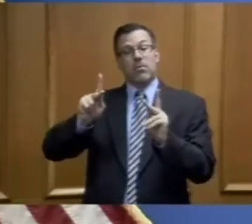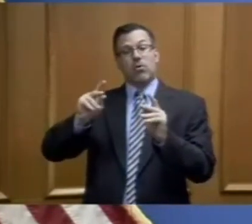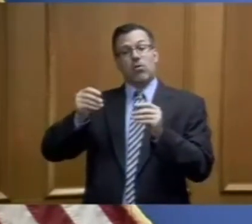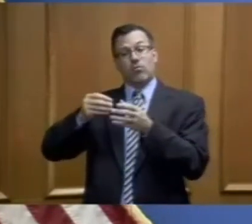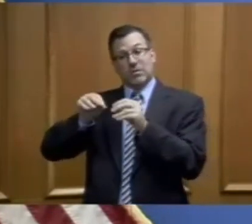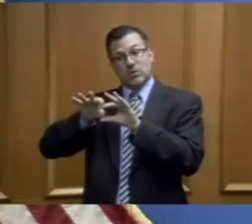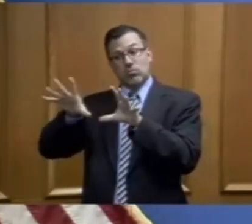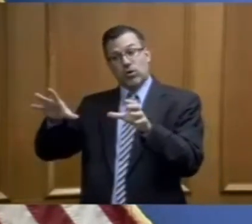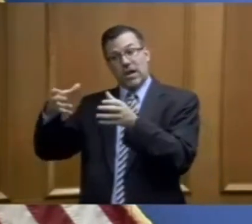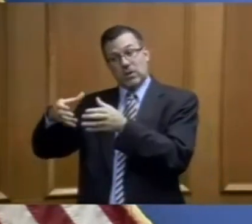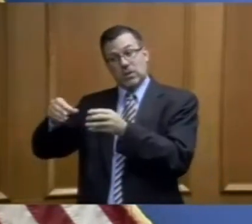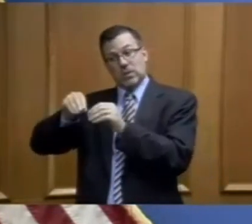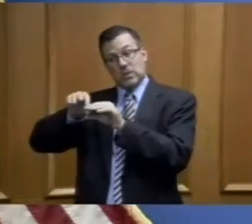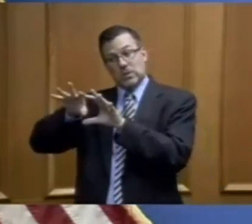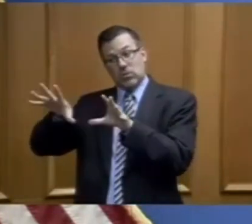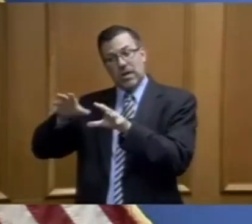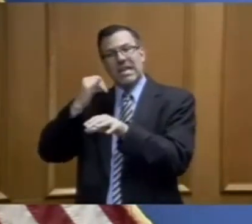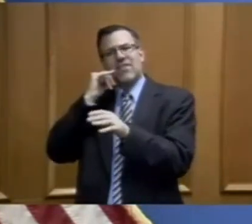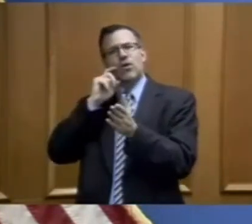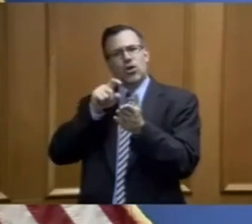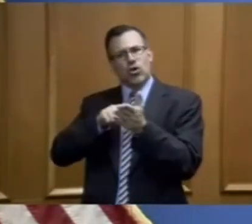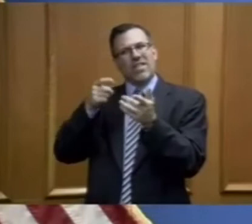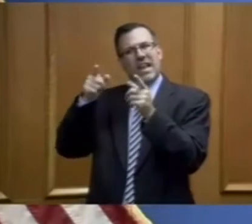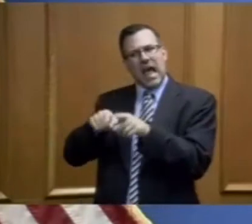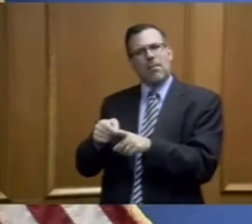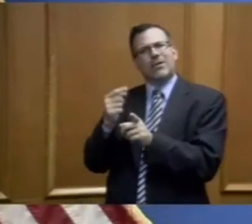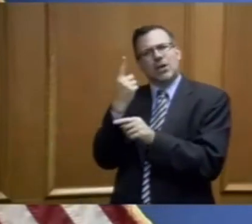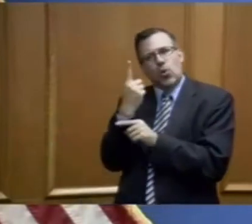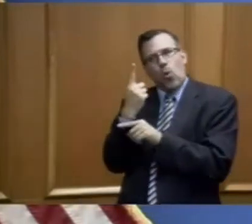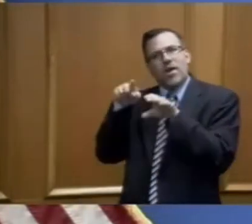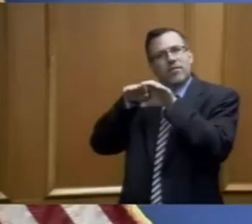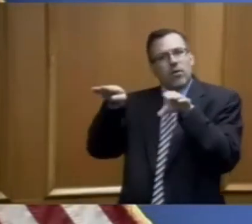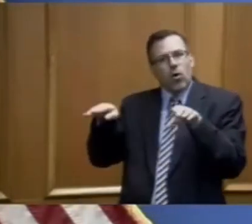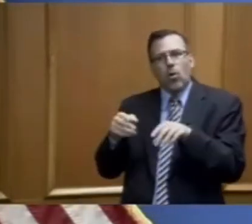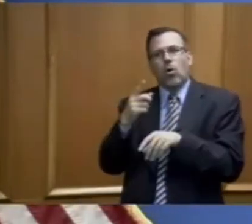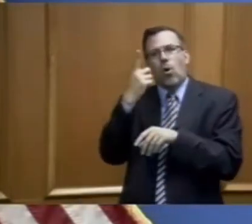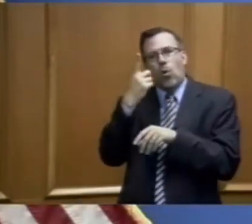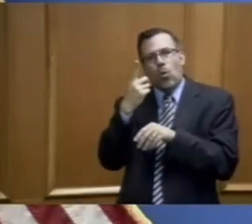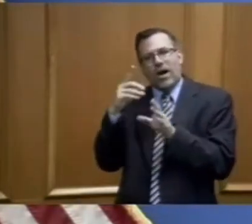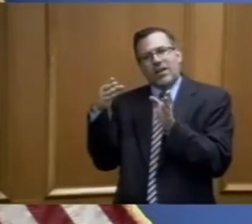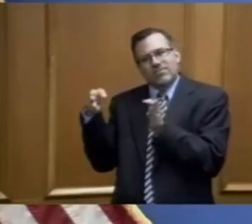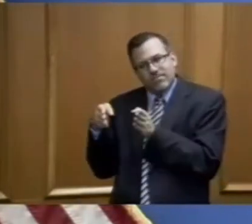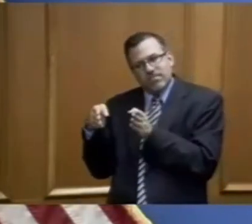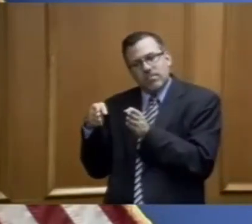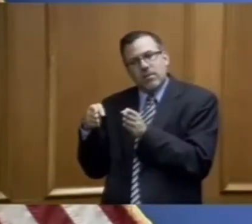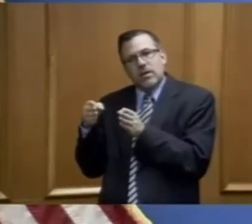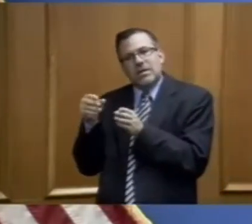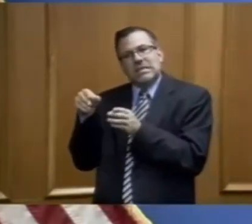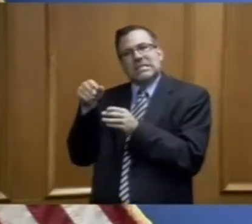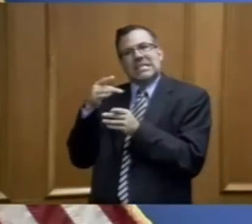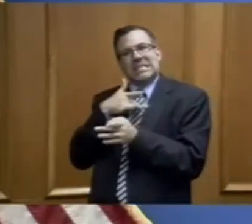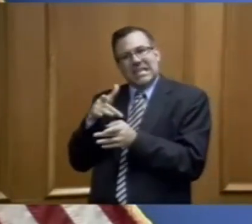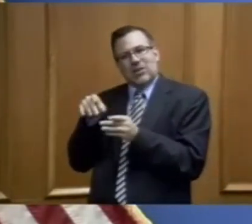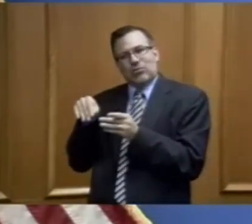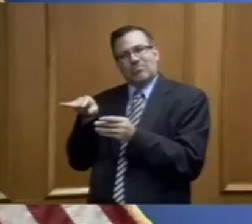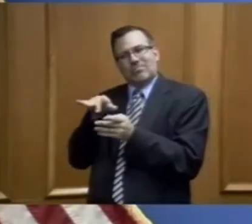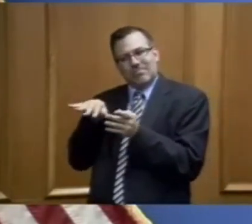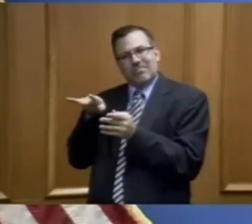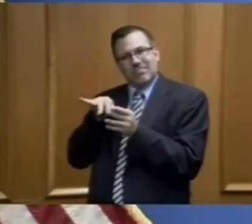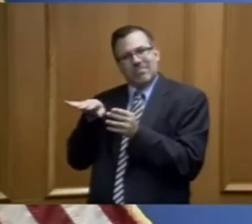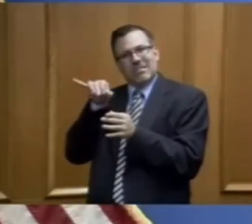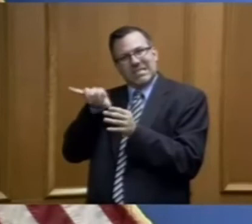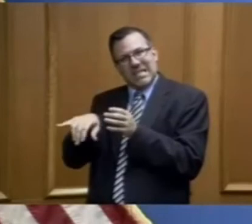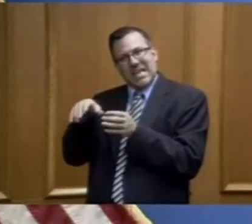that to one unit or to one particular area, but if we find what we consider community transmission,